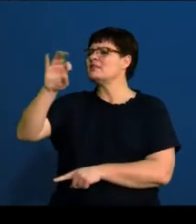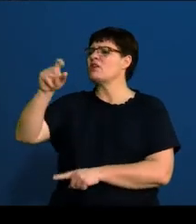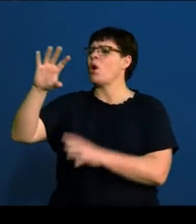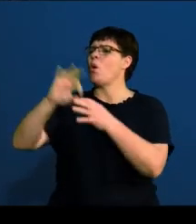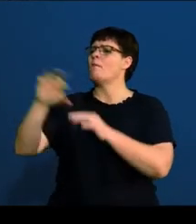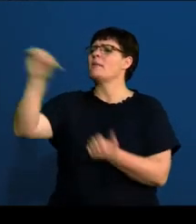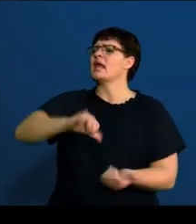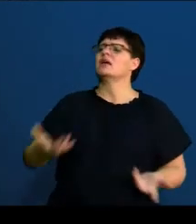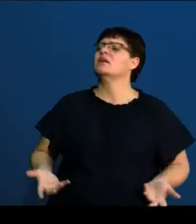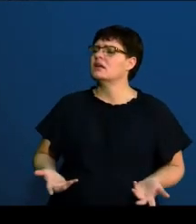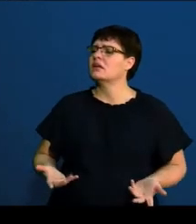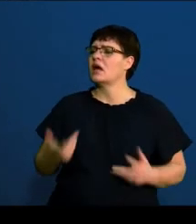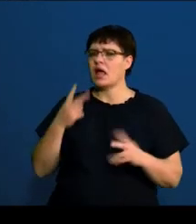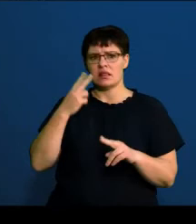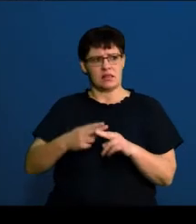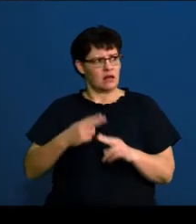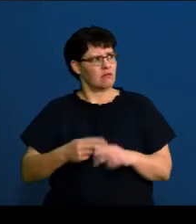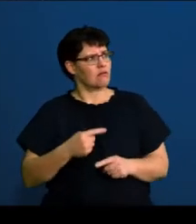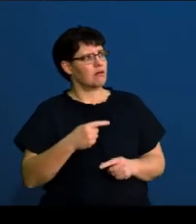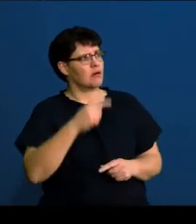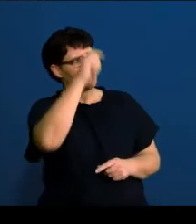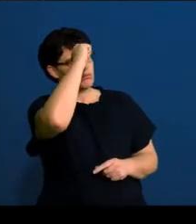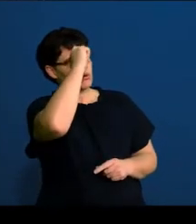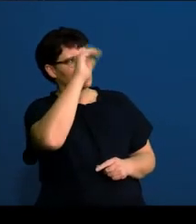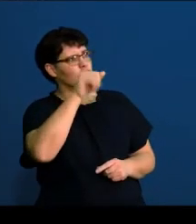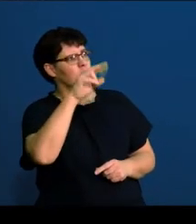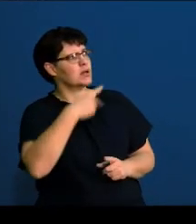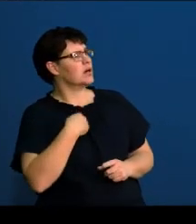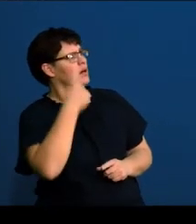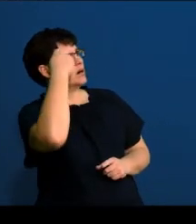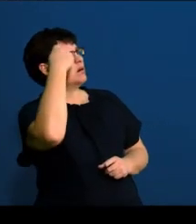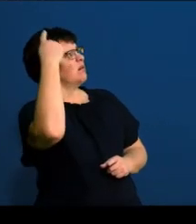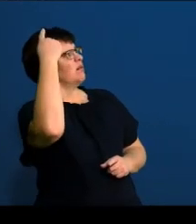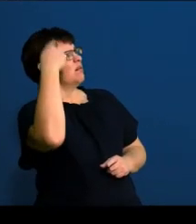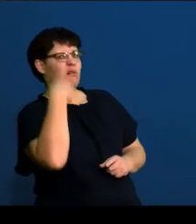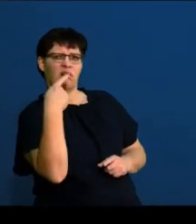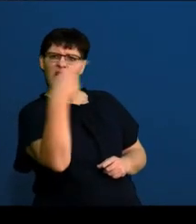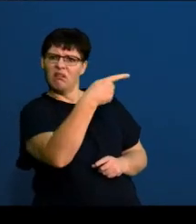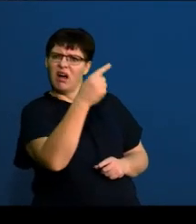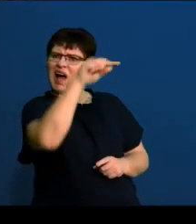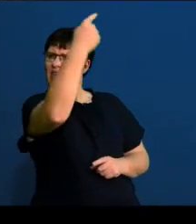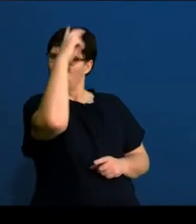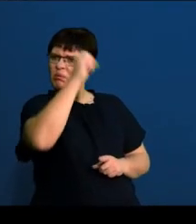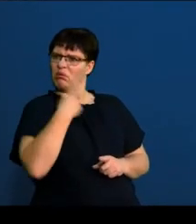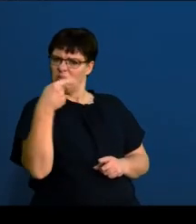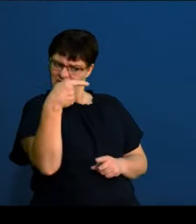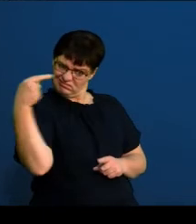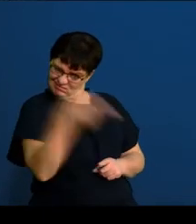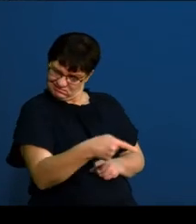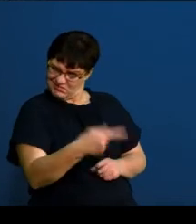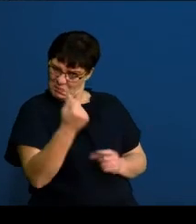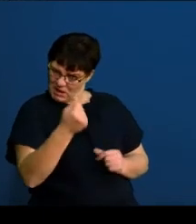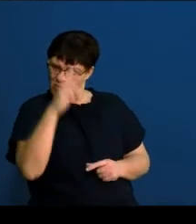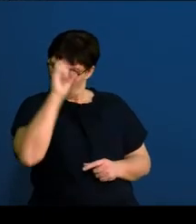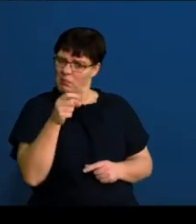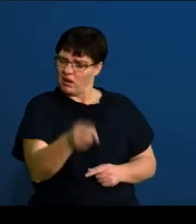And obviously there's your little thought bubble there, and Jeremy says that she remembers. Obviously he's